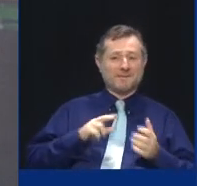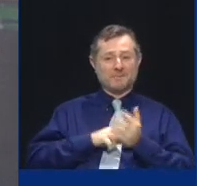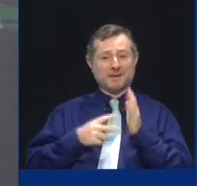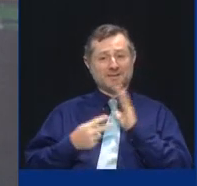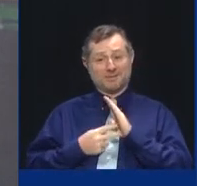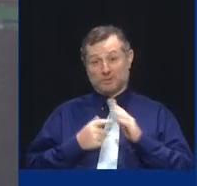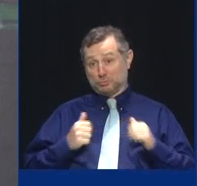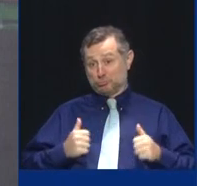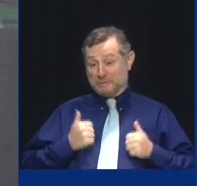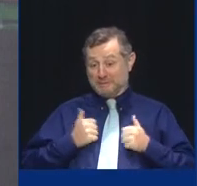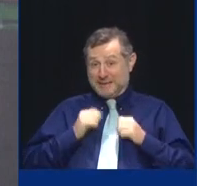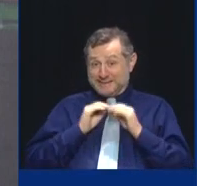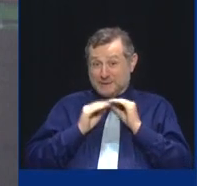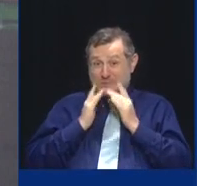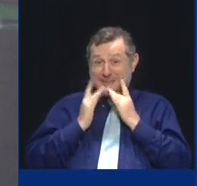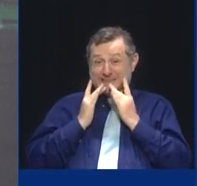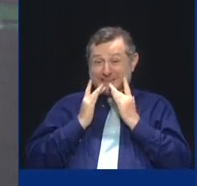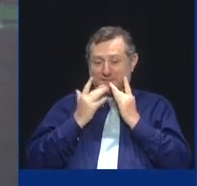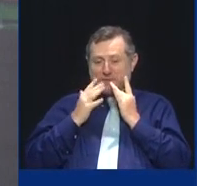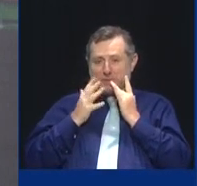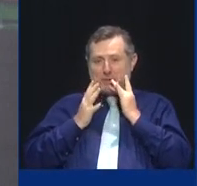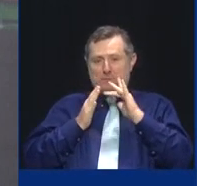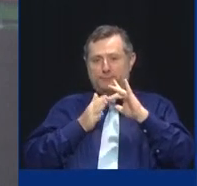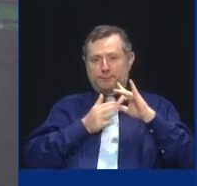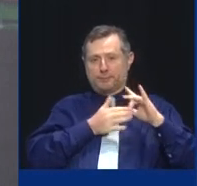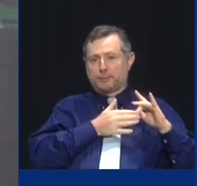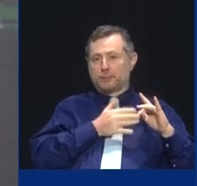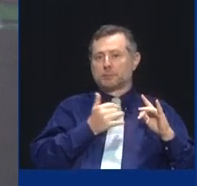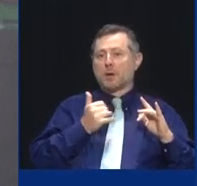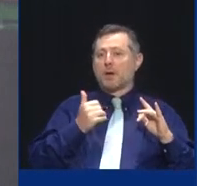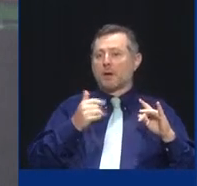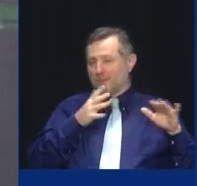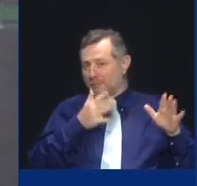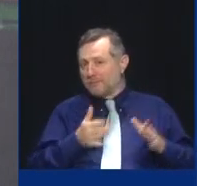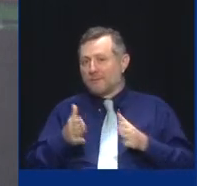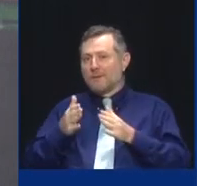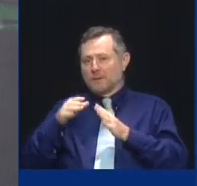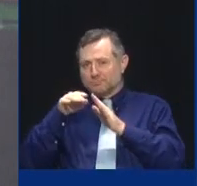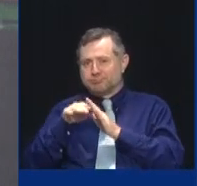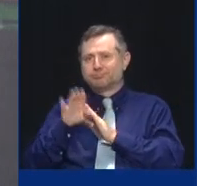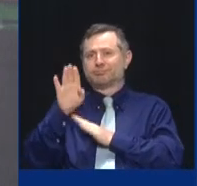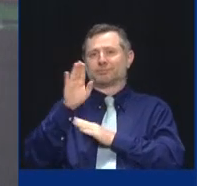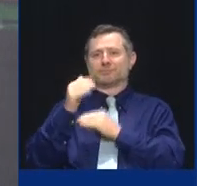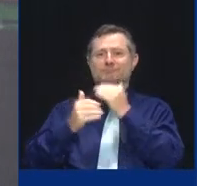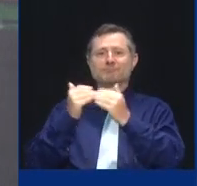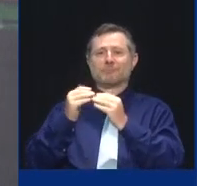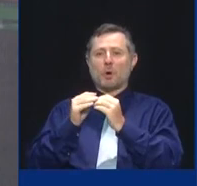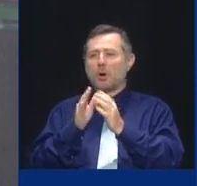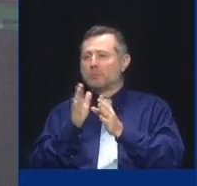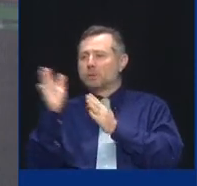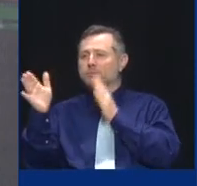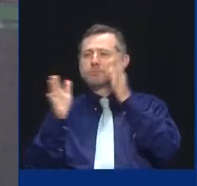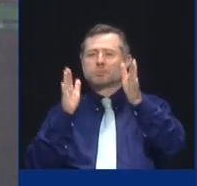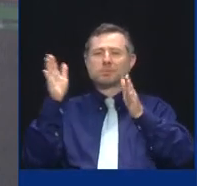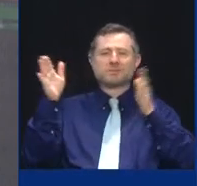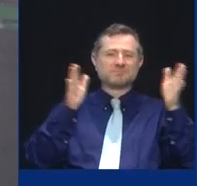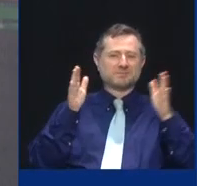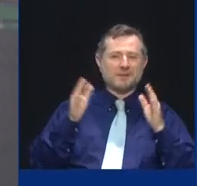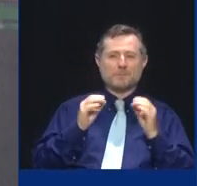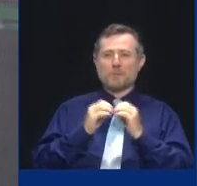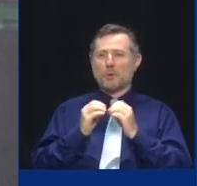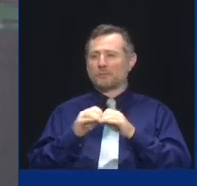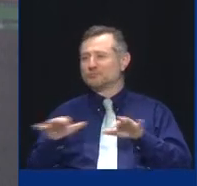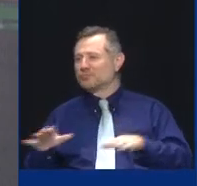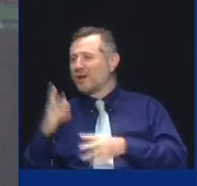surviving. Life is about thriving. People want to get out of the house. The children want to get out of the